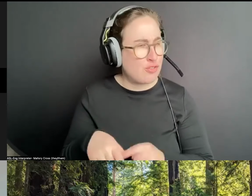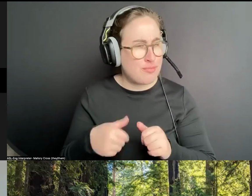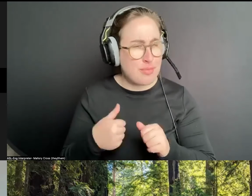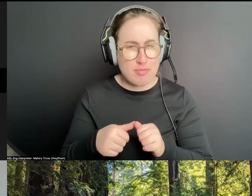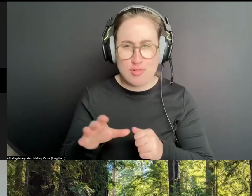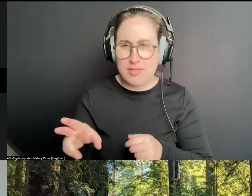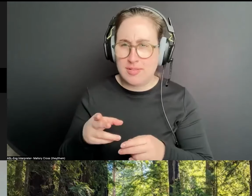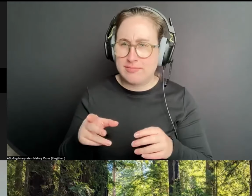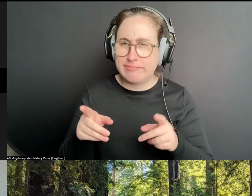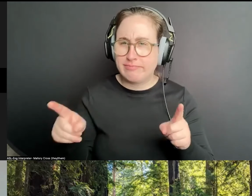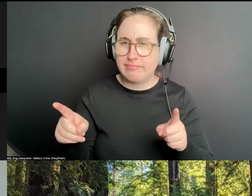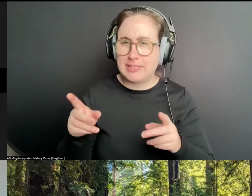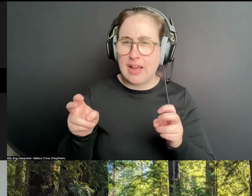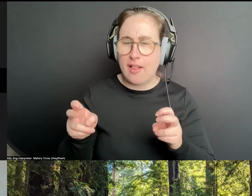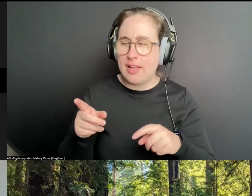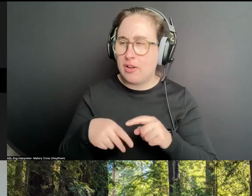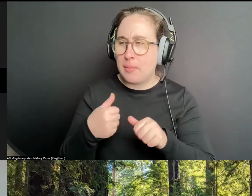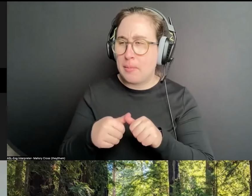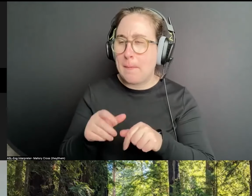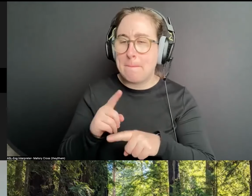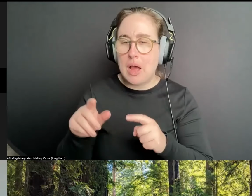what her full title is, but it's